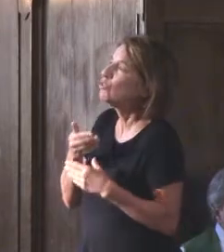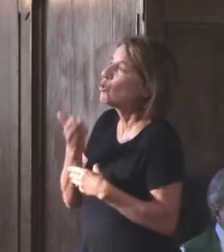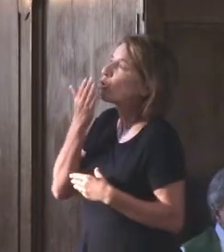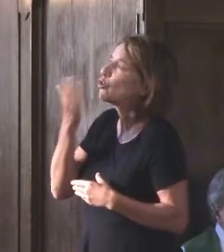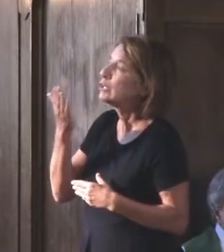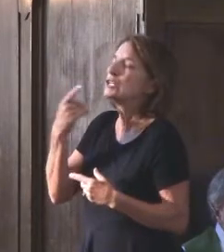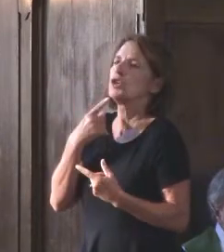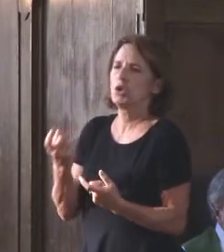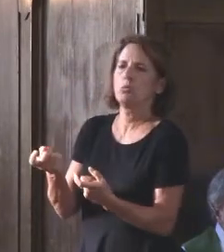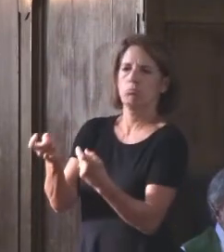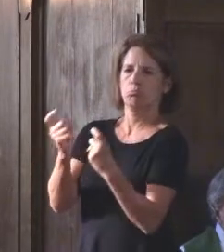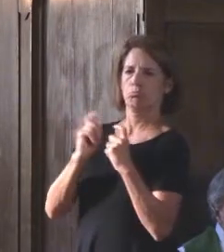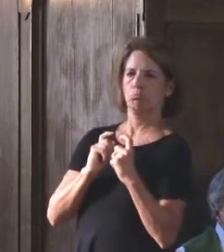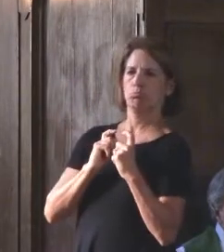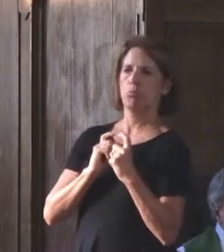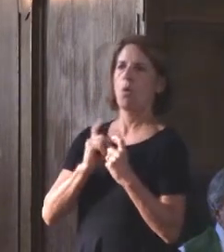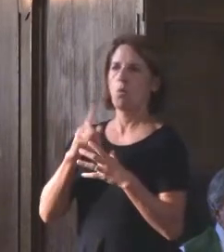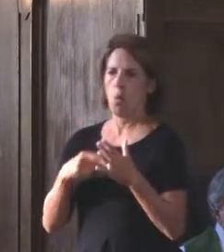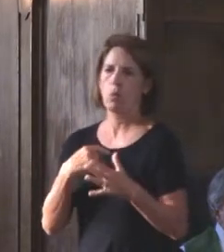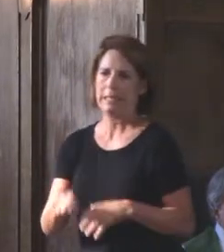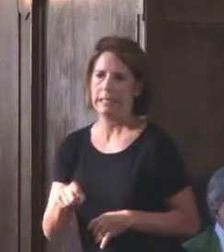the needy,